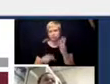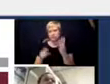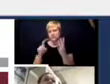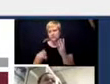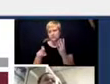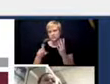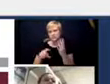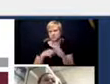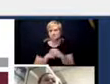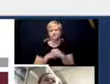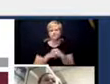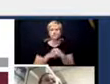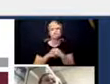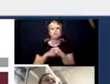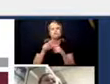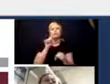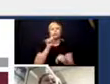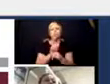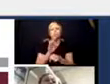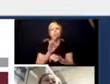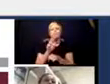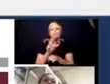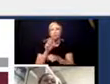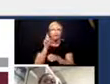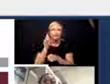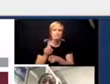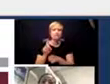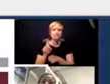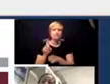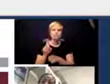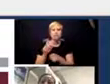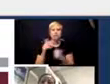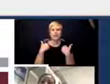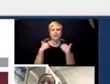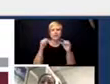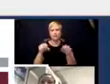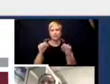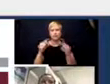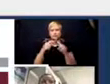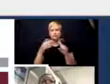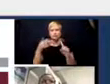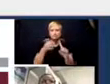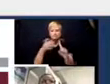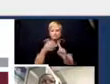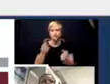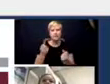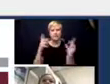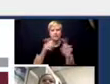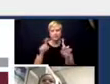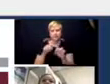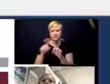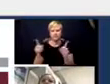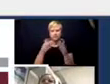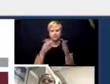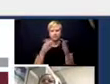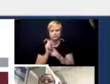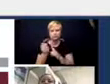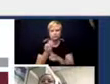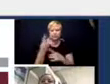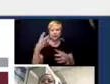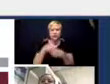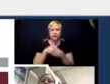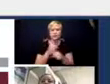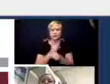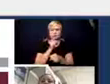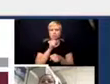Additionally, this workforce must, of course, have the ability to navigate in many different situations, including making sure that they're